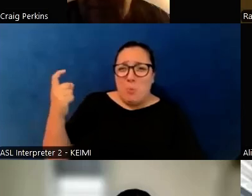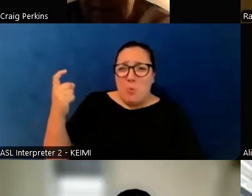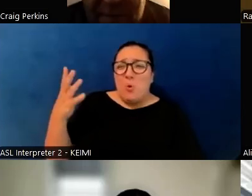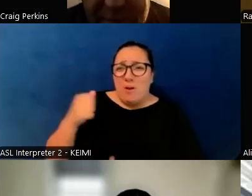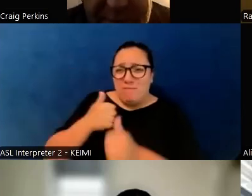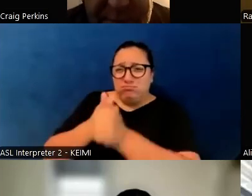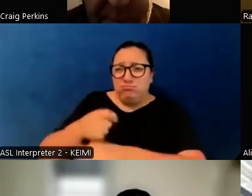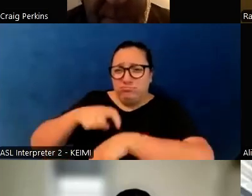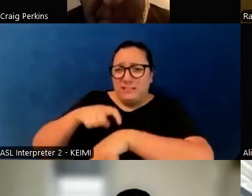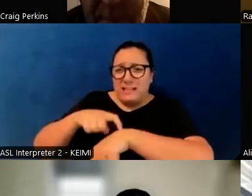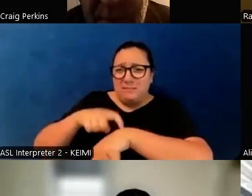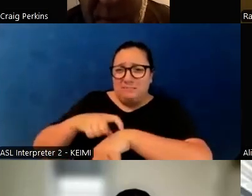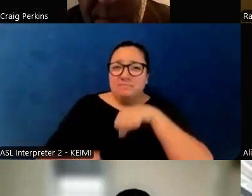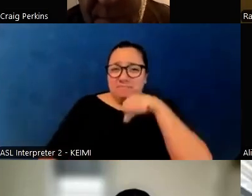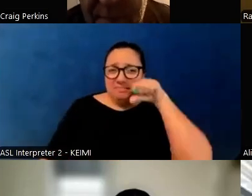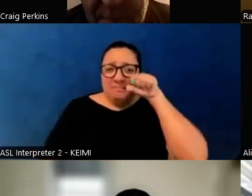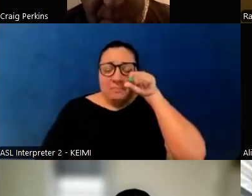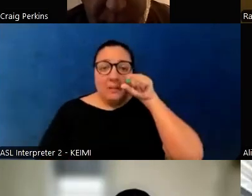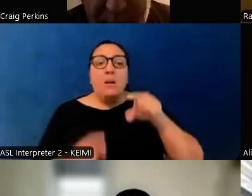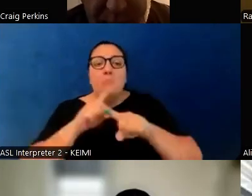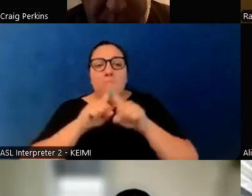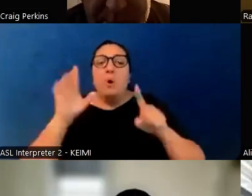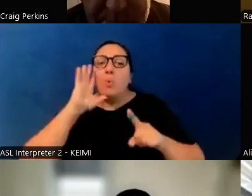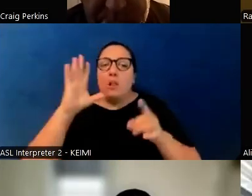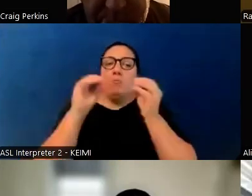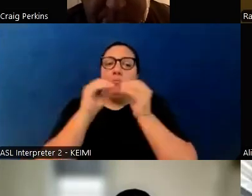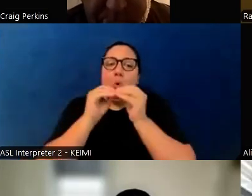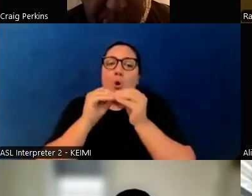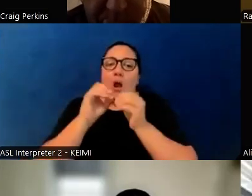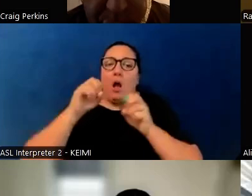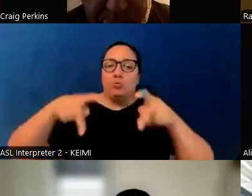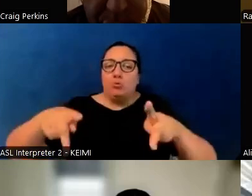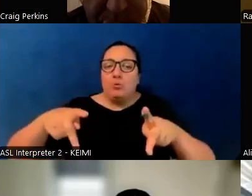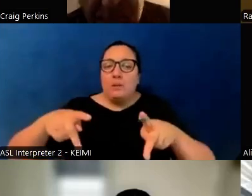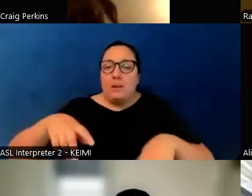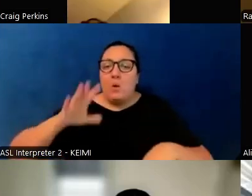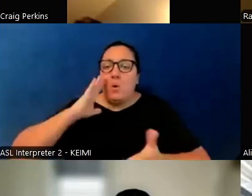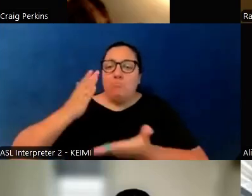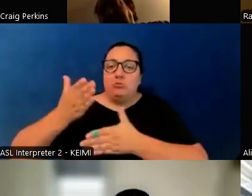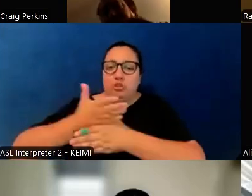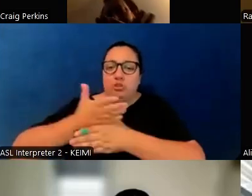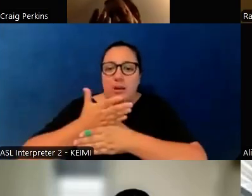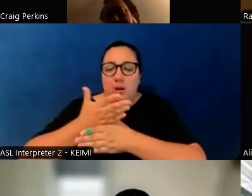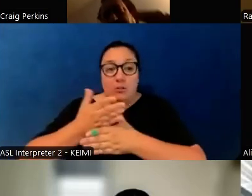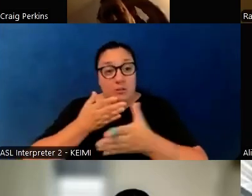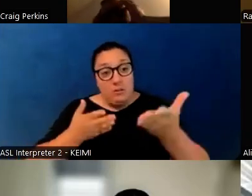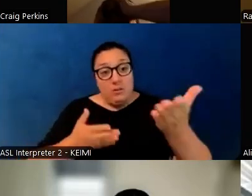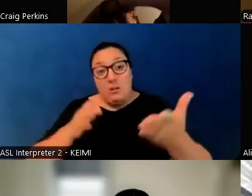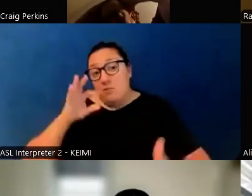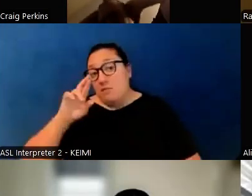so that we let everybody go on time today, but we'll have more opportunities to share back after the breakout rooms. Frank, do you have something you want to add about the